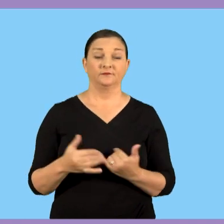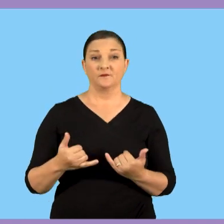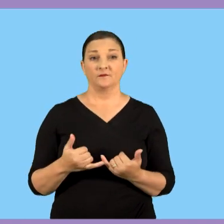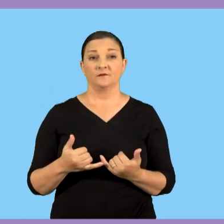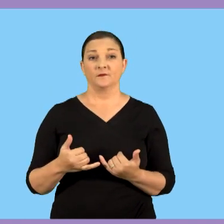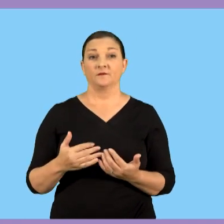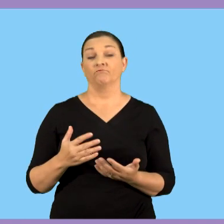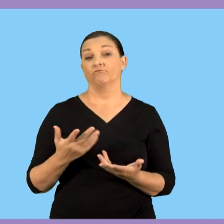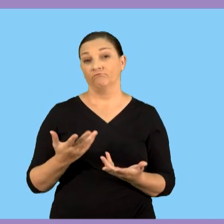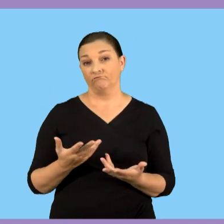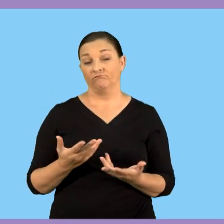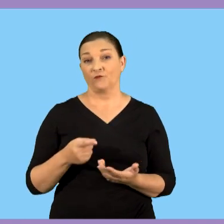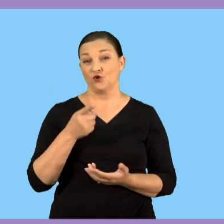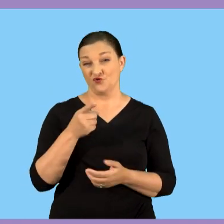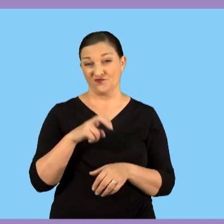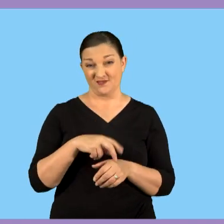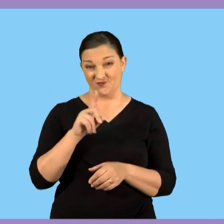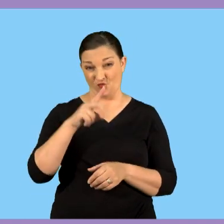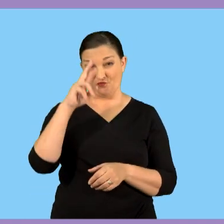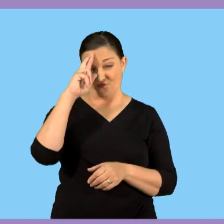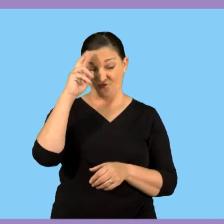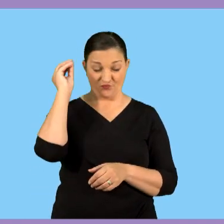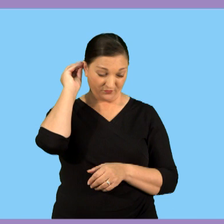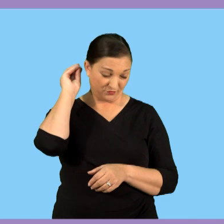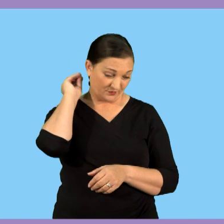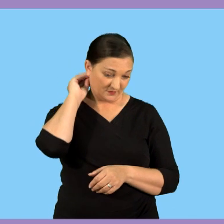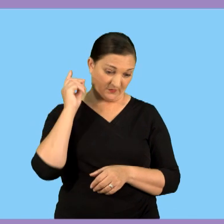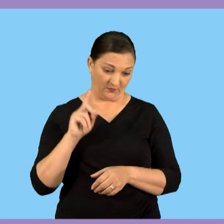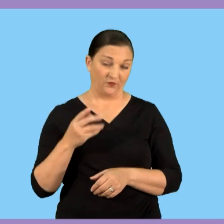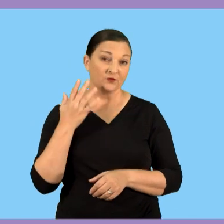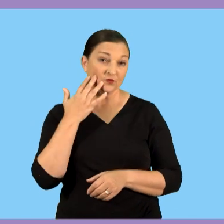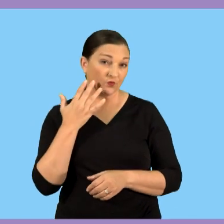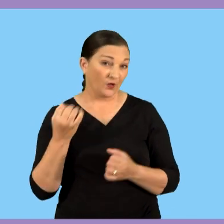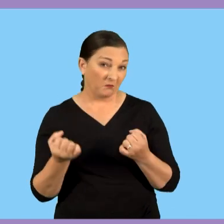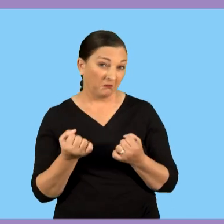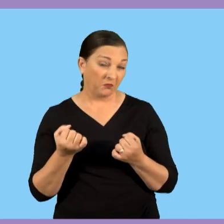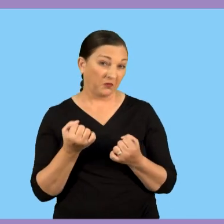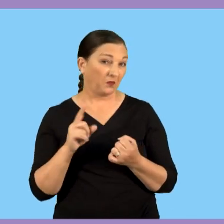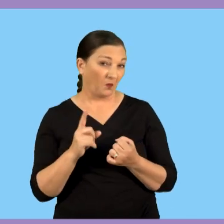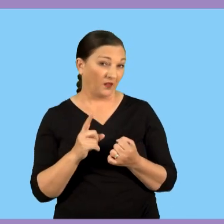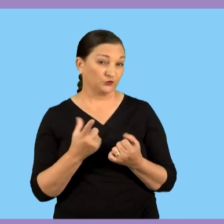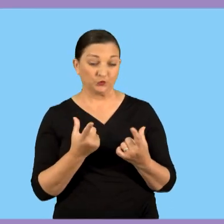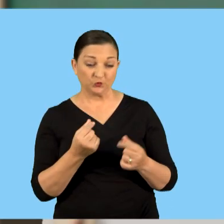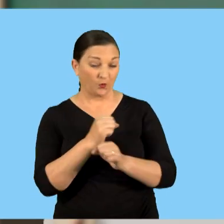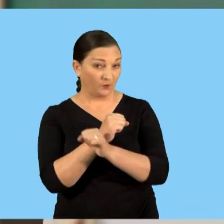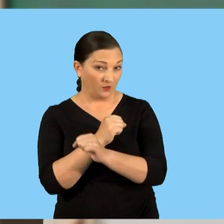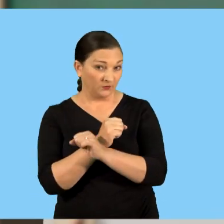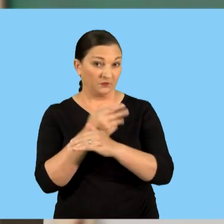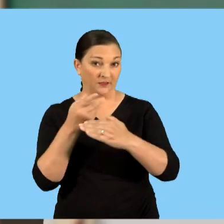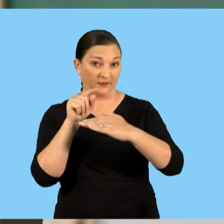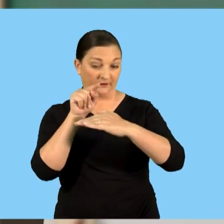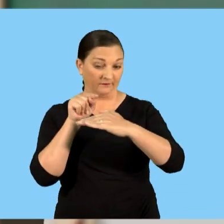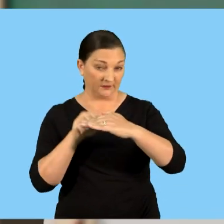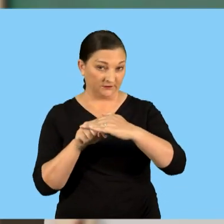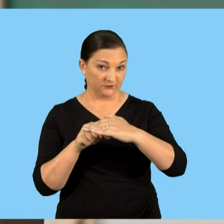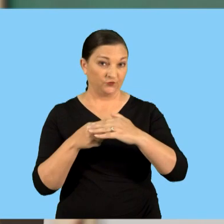So, some things that you need to remember when you are working with the multiplication and division